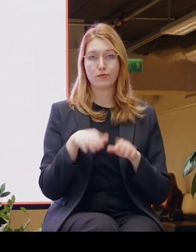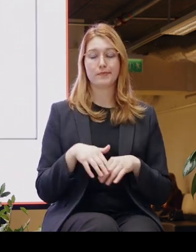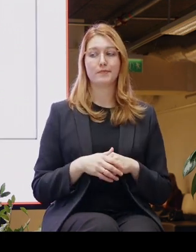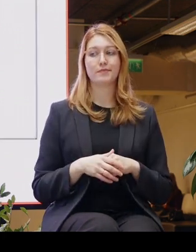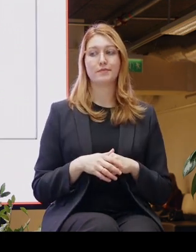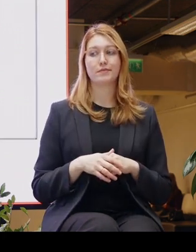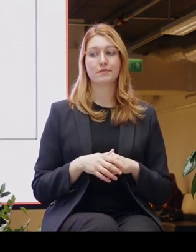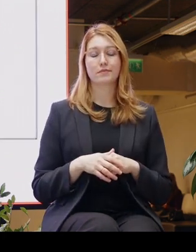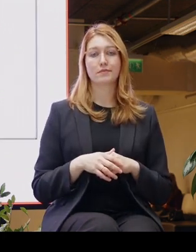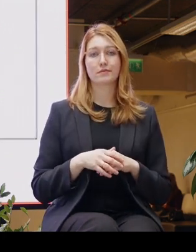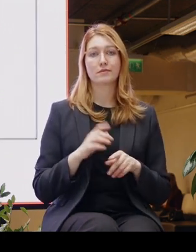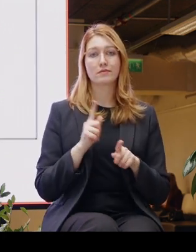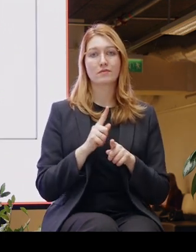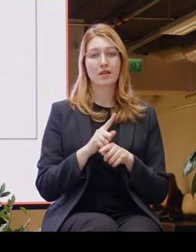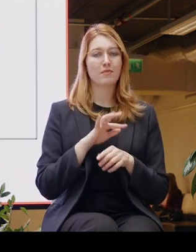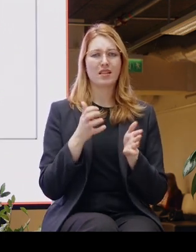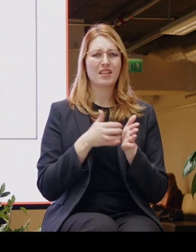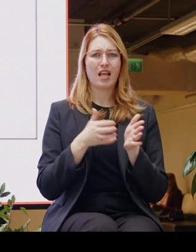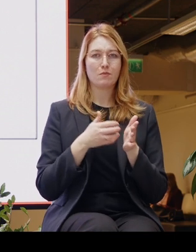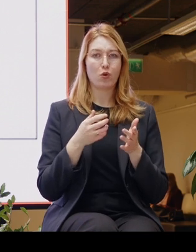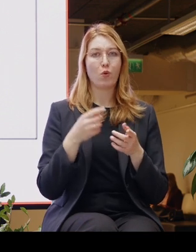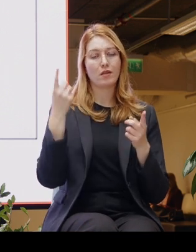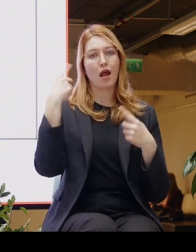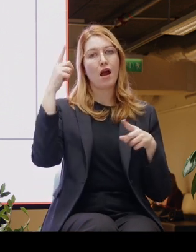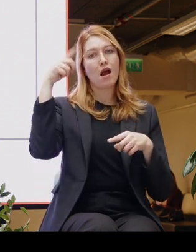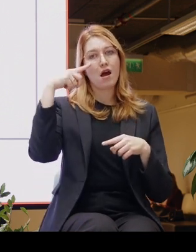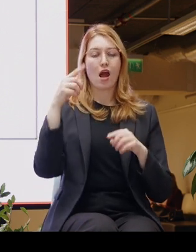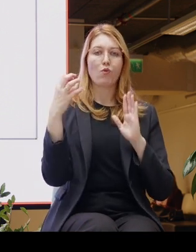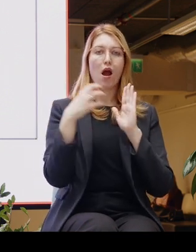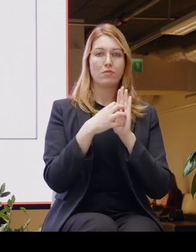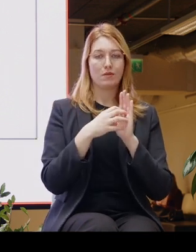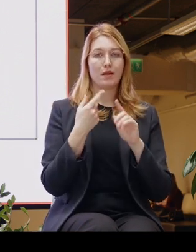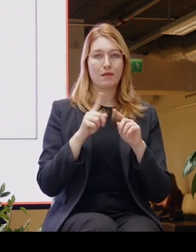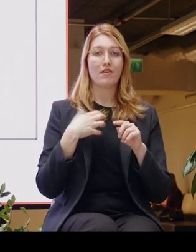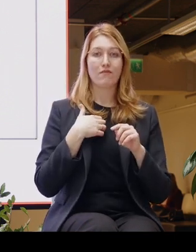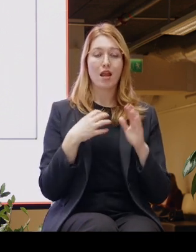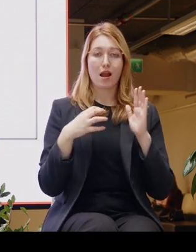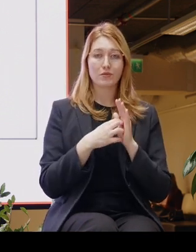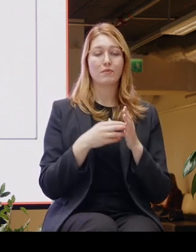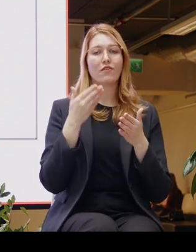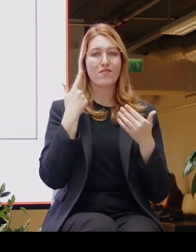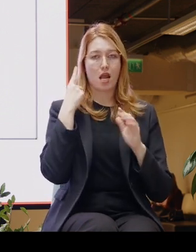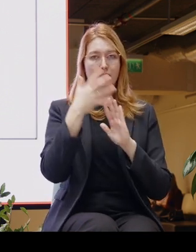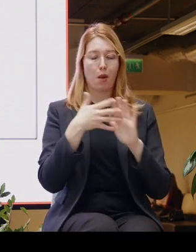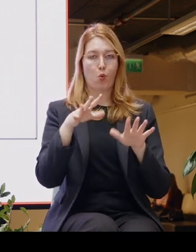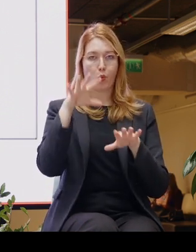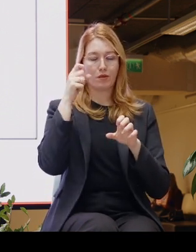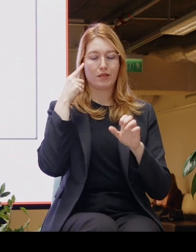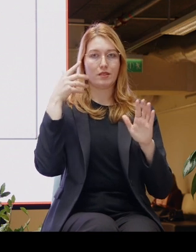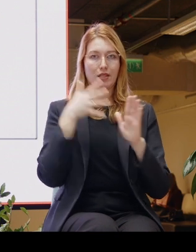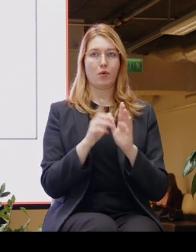Also, do not use the labels that are not easy to understand, and avoid the elements that